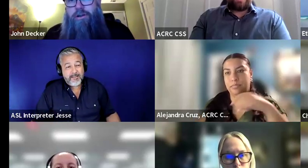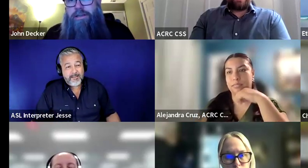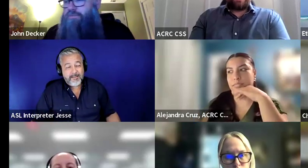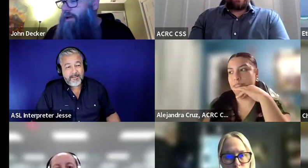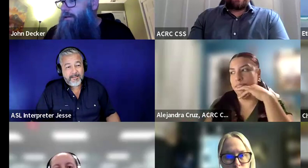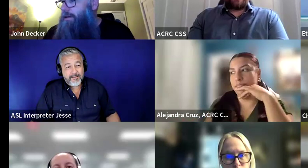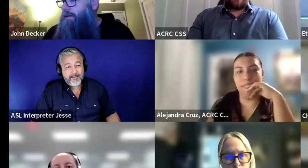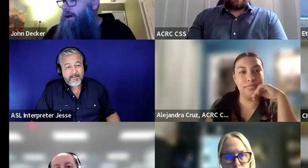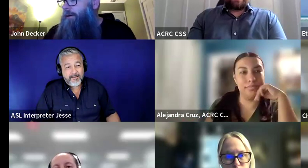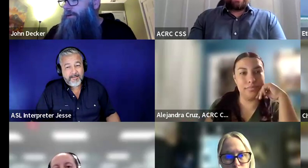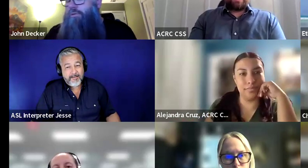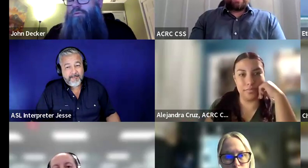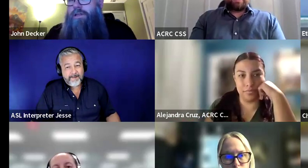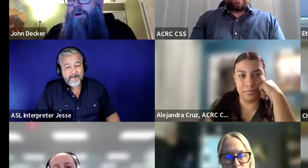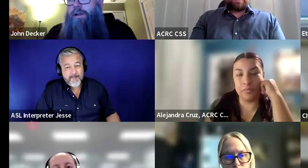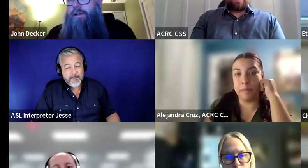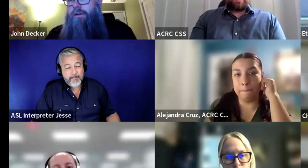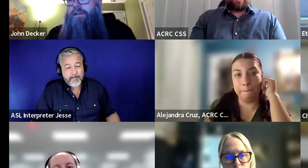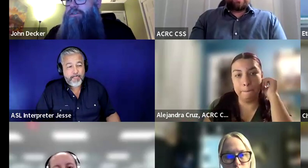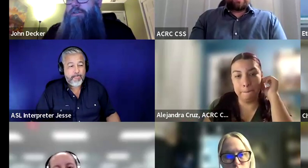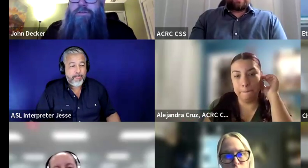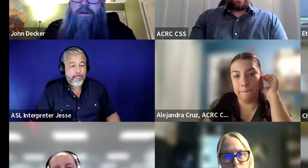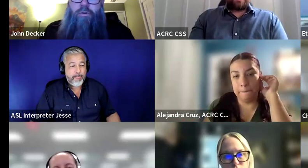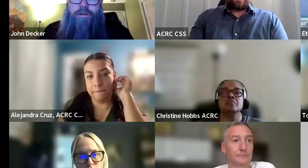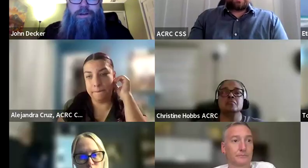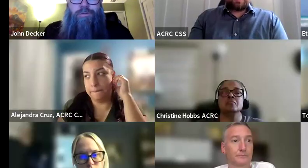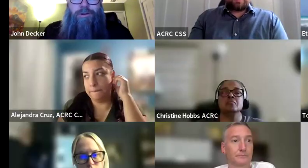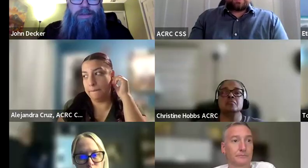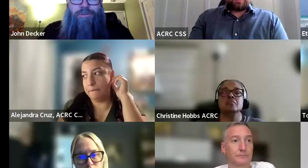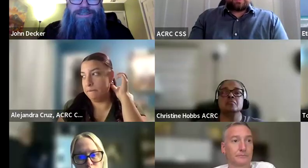Pam, for sharing as well. And we really want to encourage those